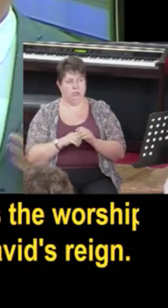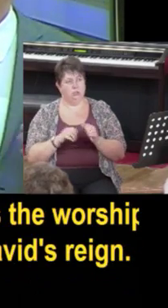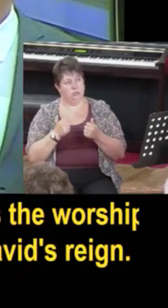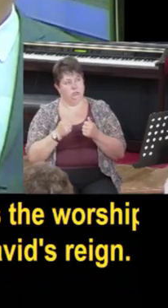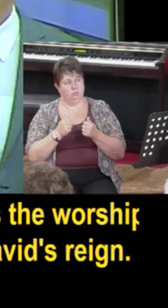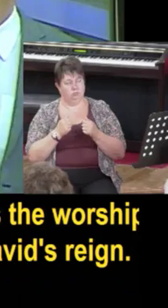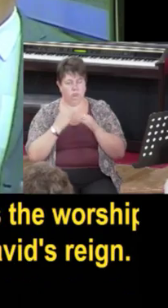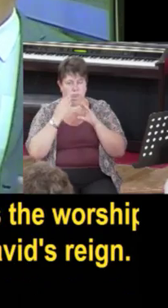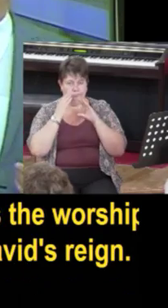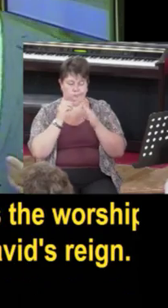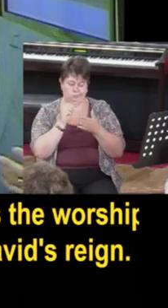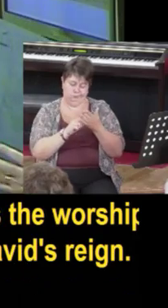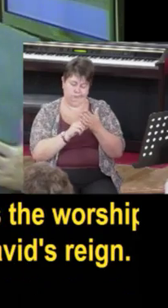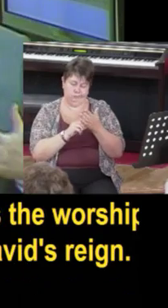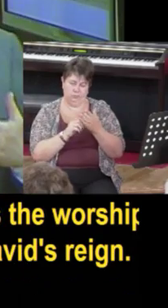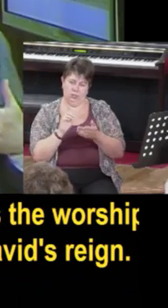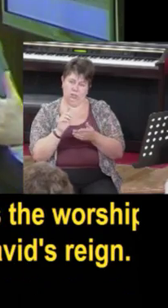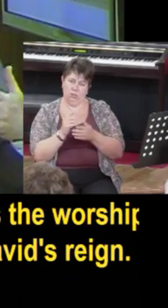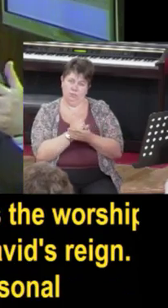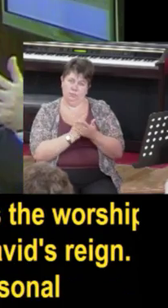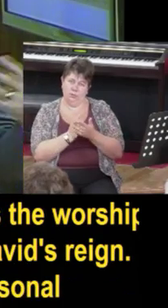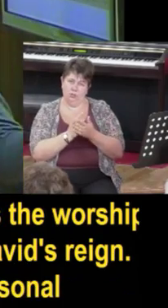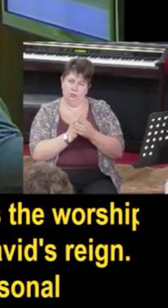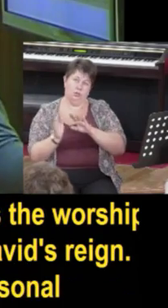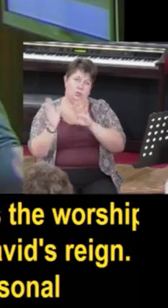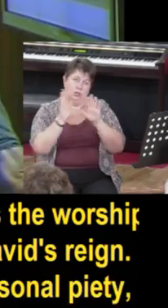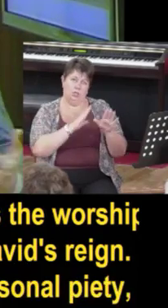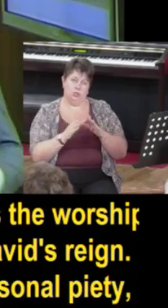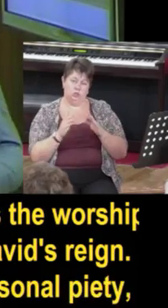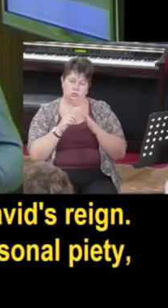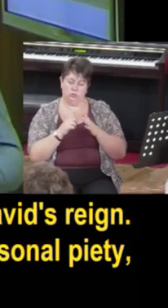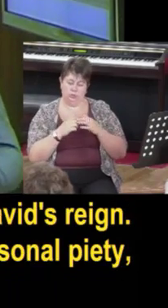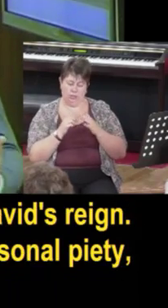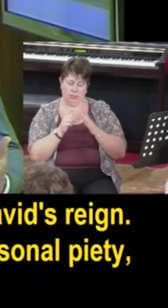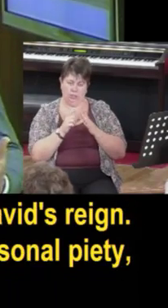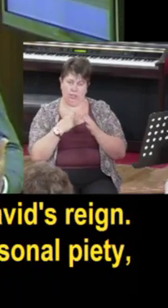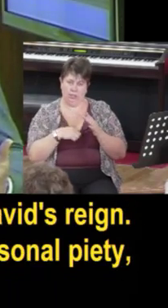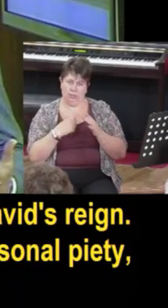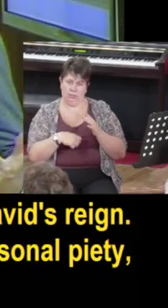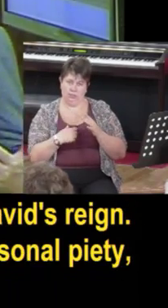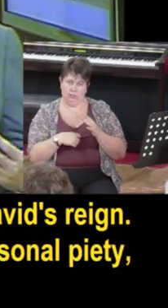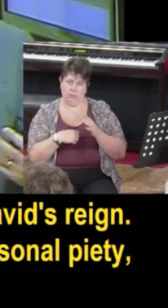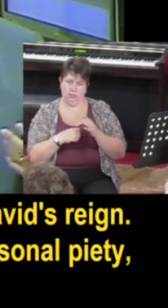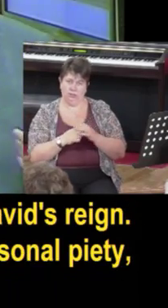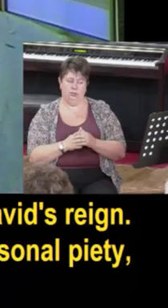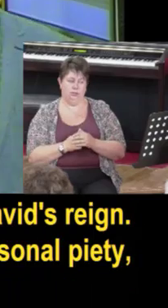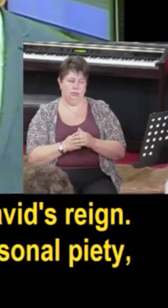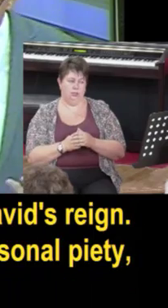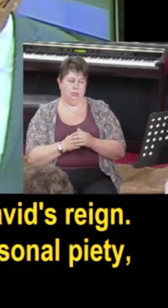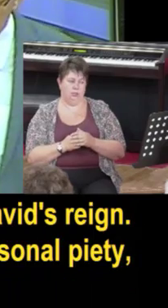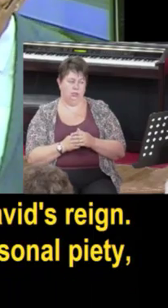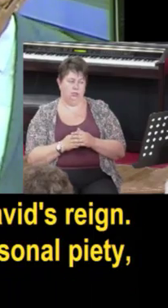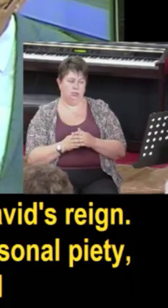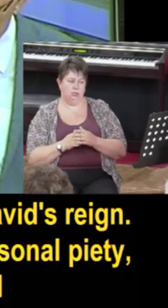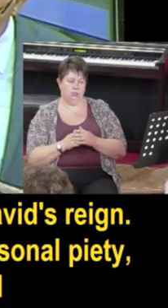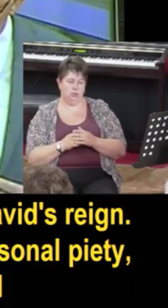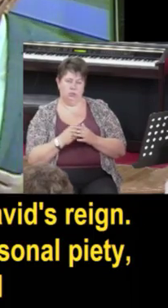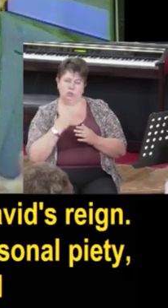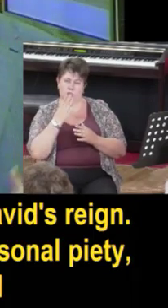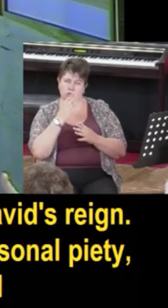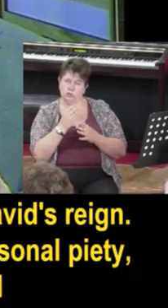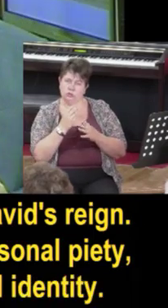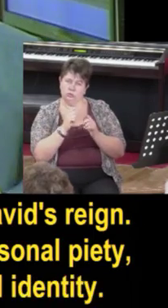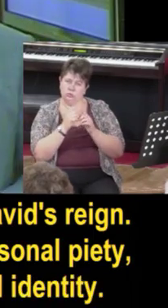national identity. The Jewish nation would often sing